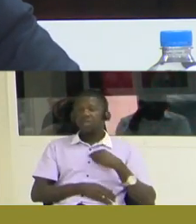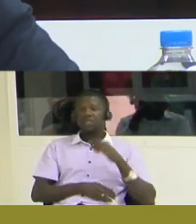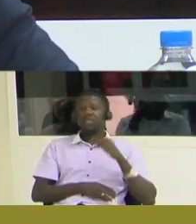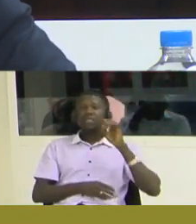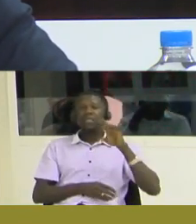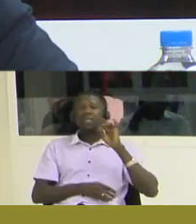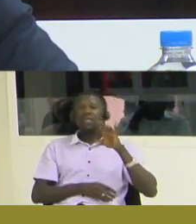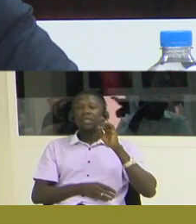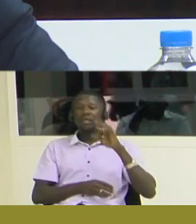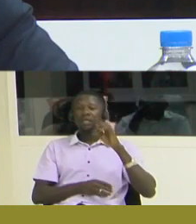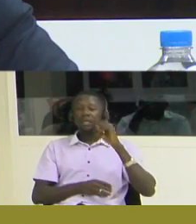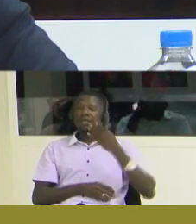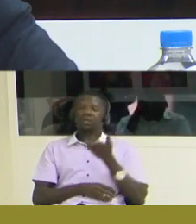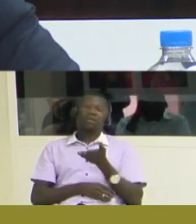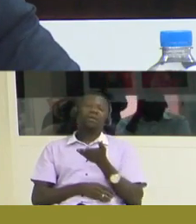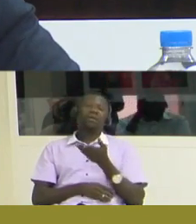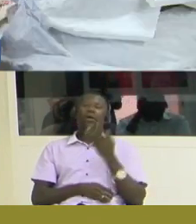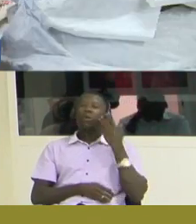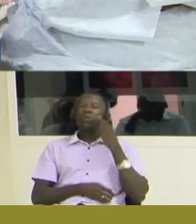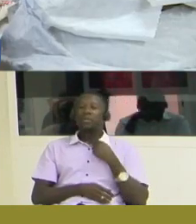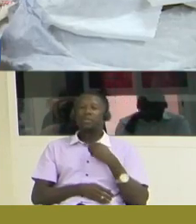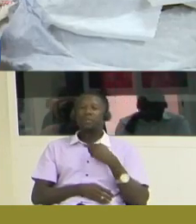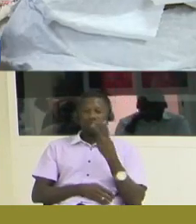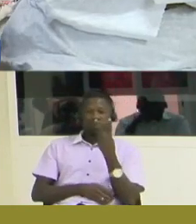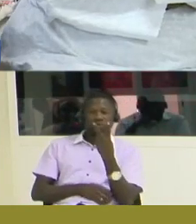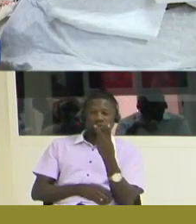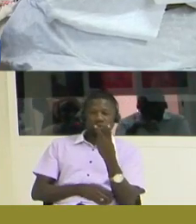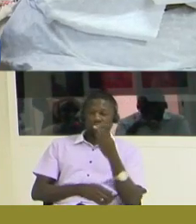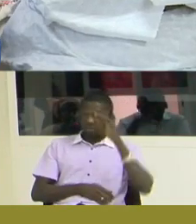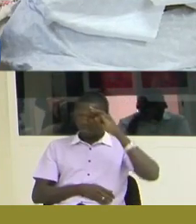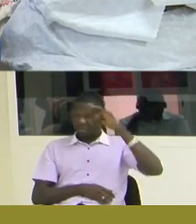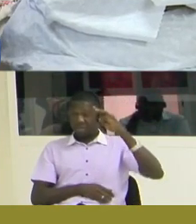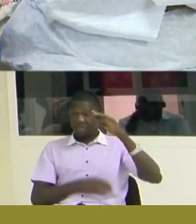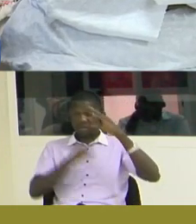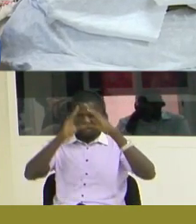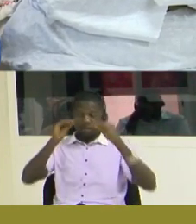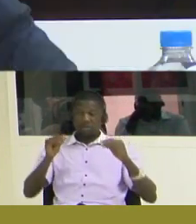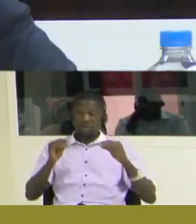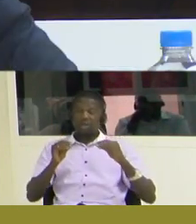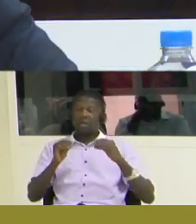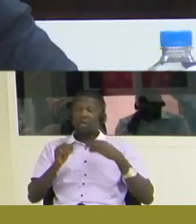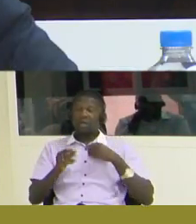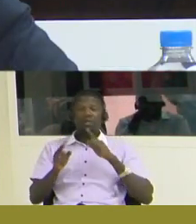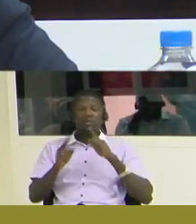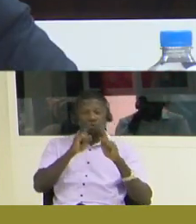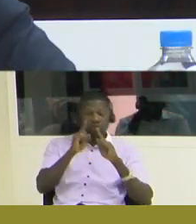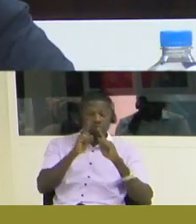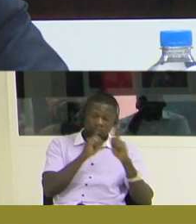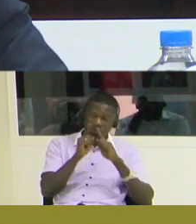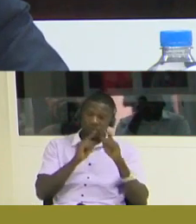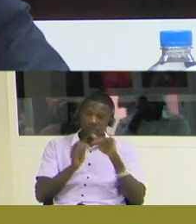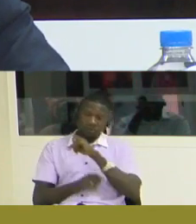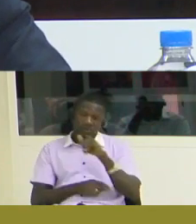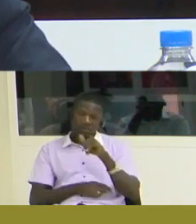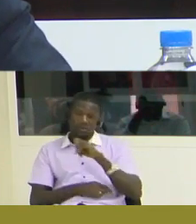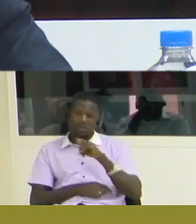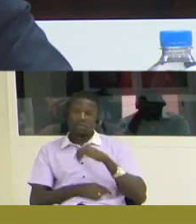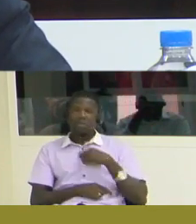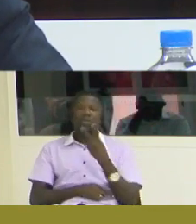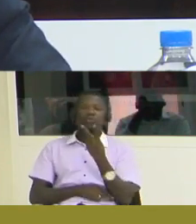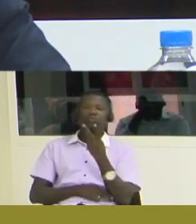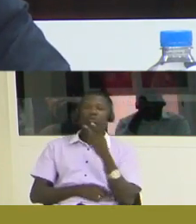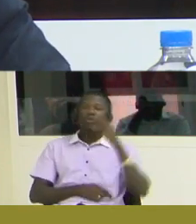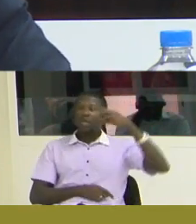and when two ministries or departments are speaking to each other the two lights